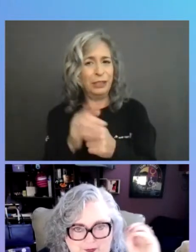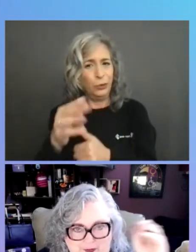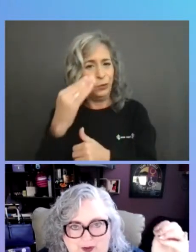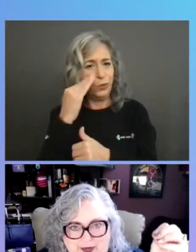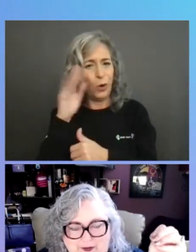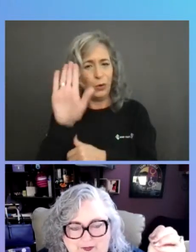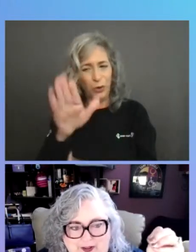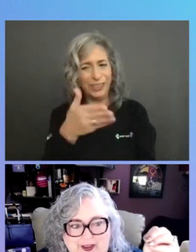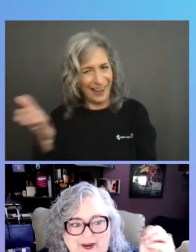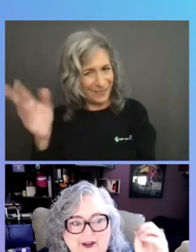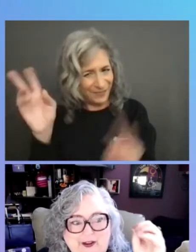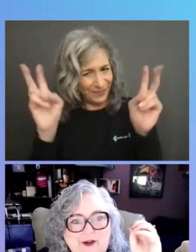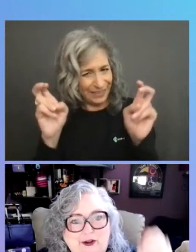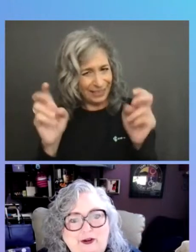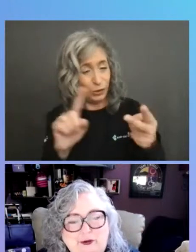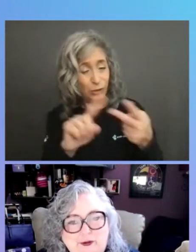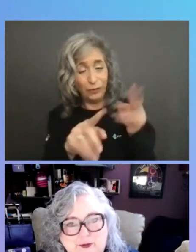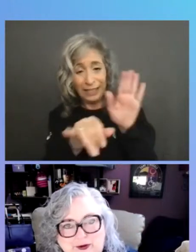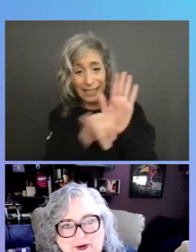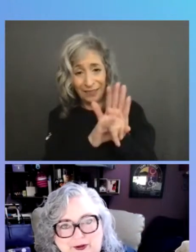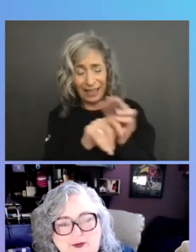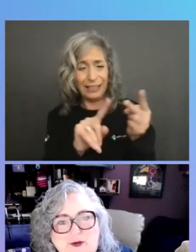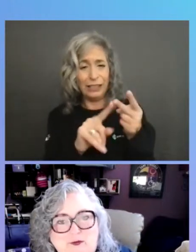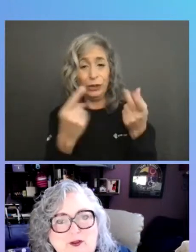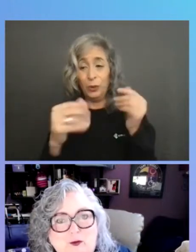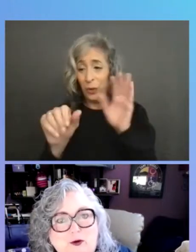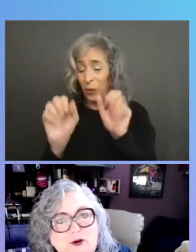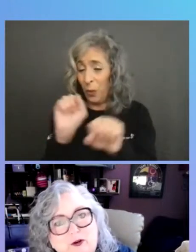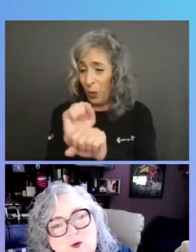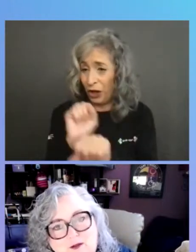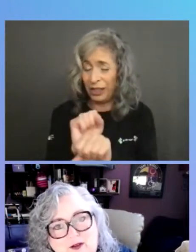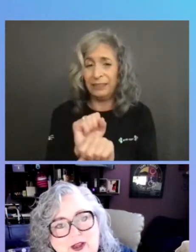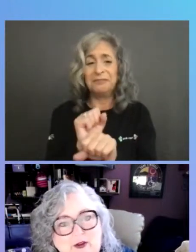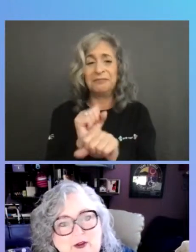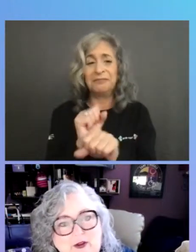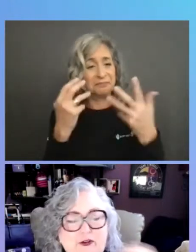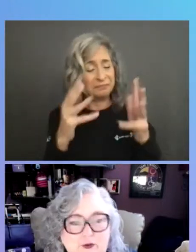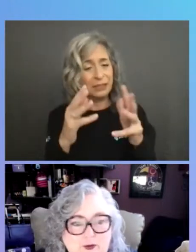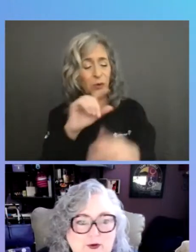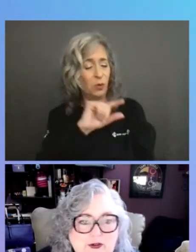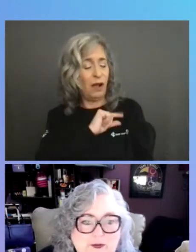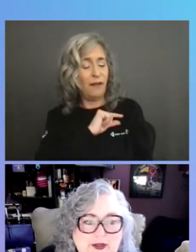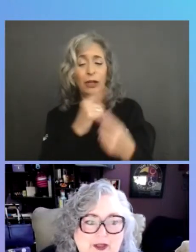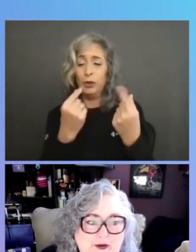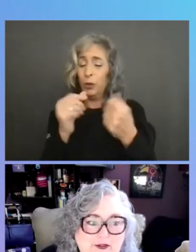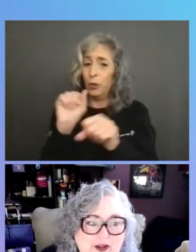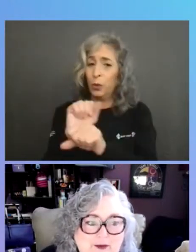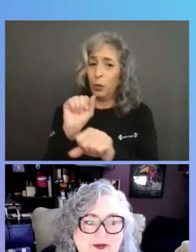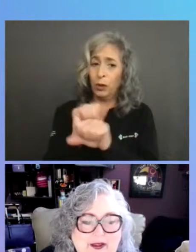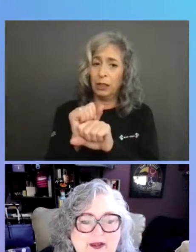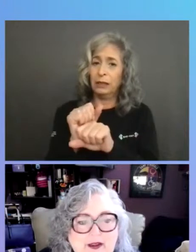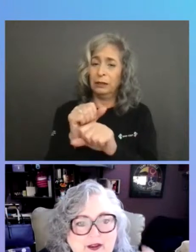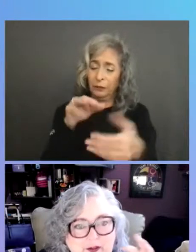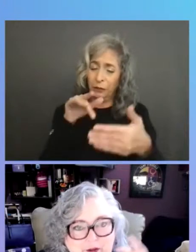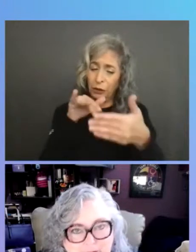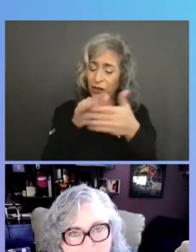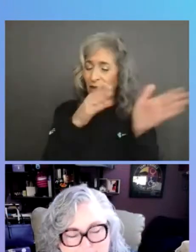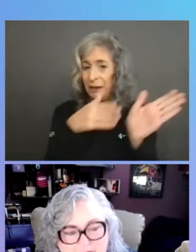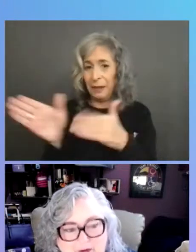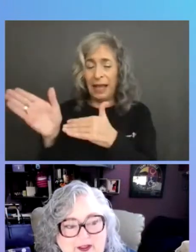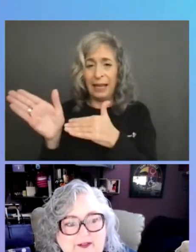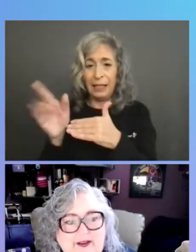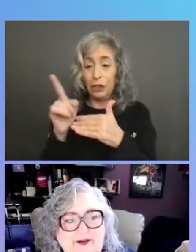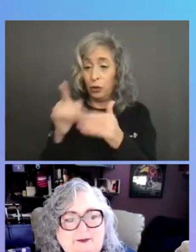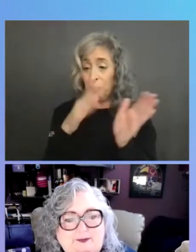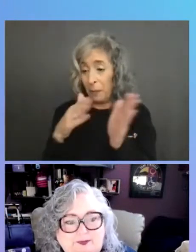stuff. You've identified that. You're going to do the work. So you've done the work to qualify. You're going to do the work to put together your study plan. You've